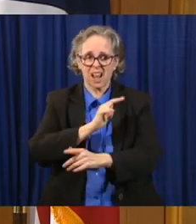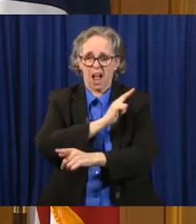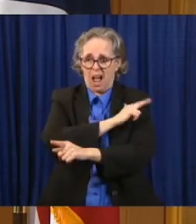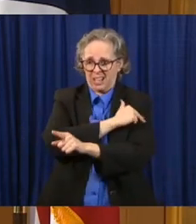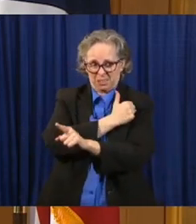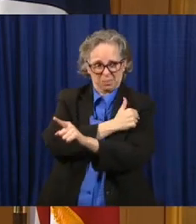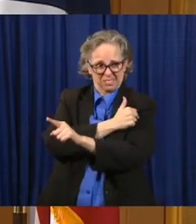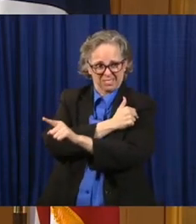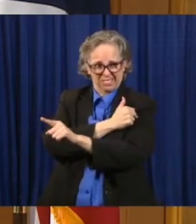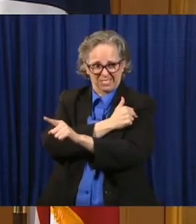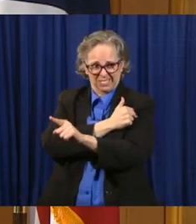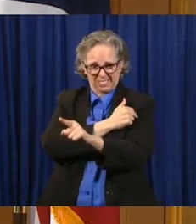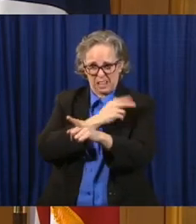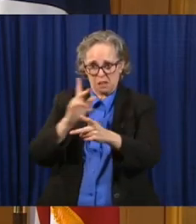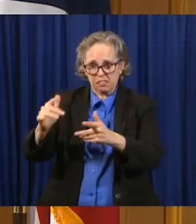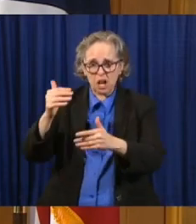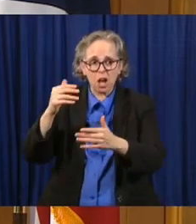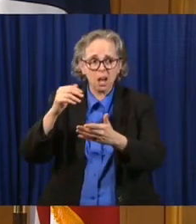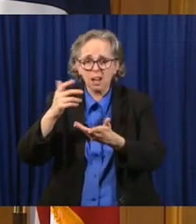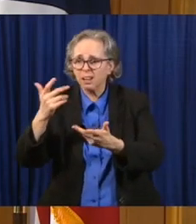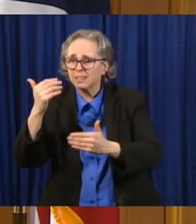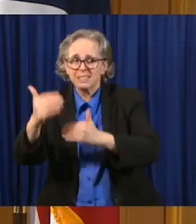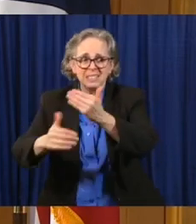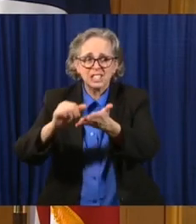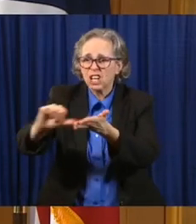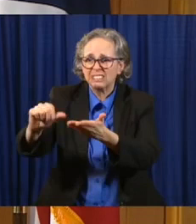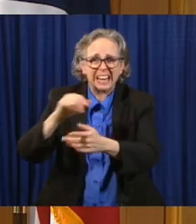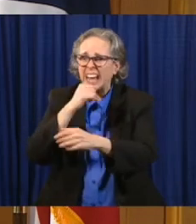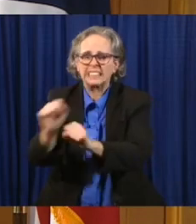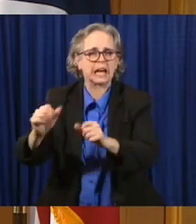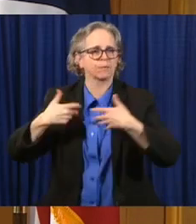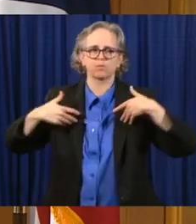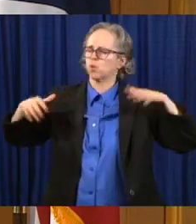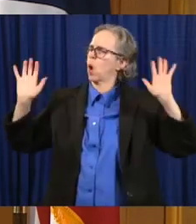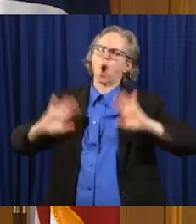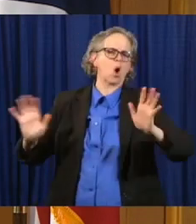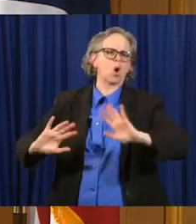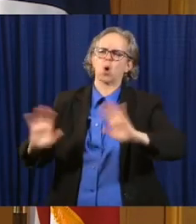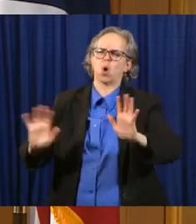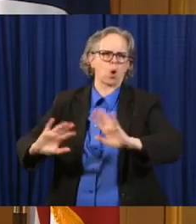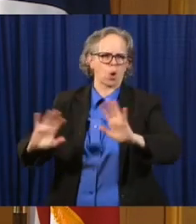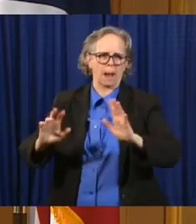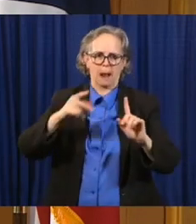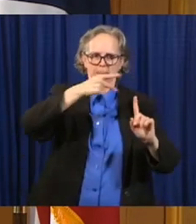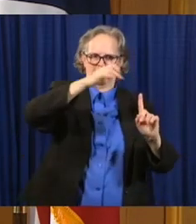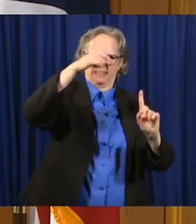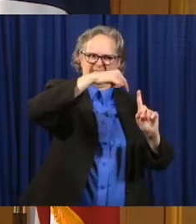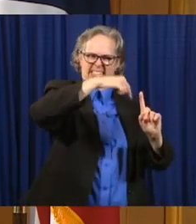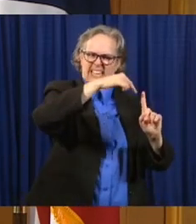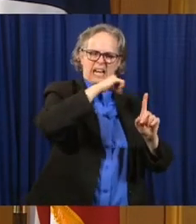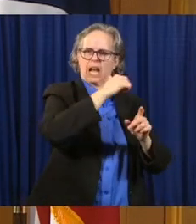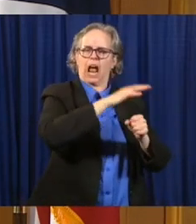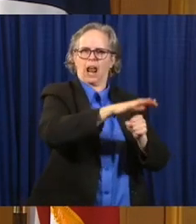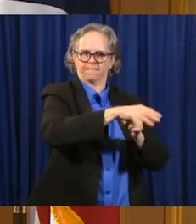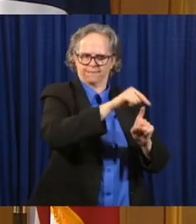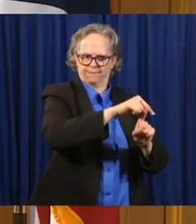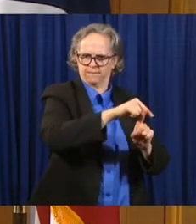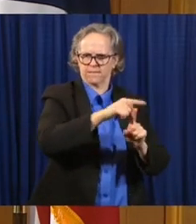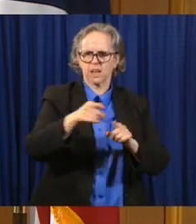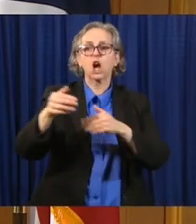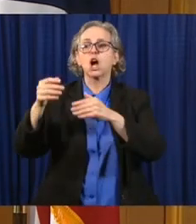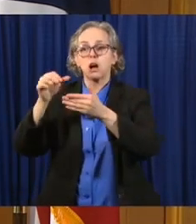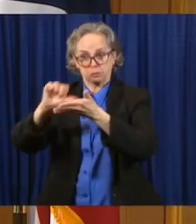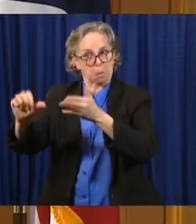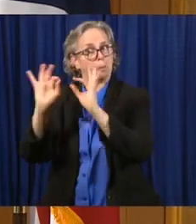because the hospitals are not safe. They're limited because of the personal protection equipment problem. On the call this